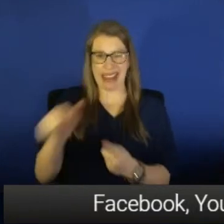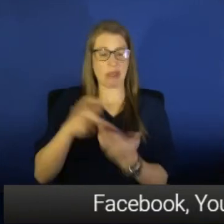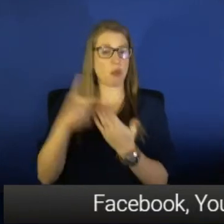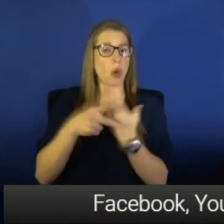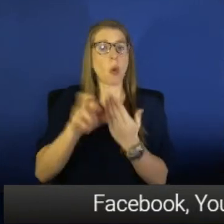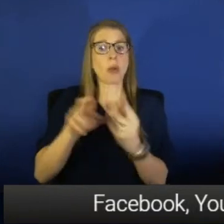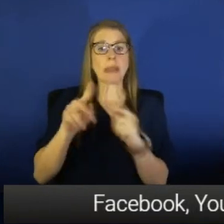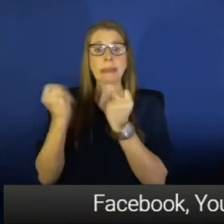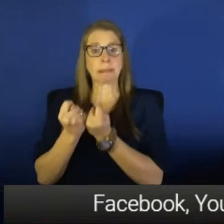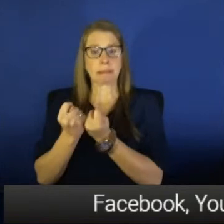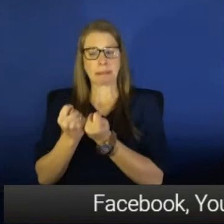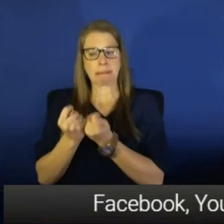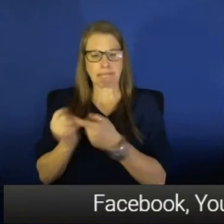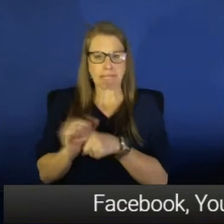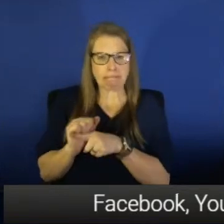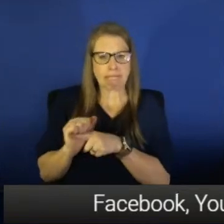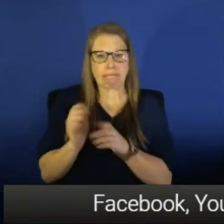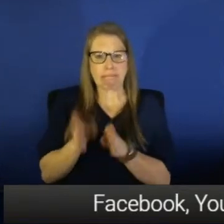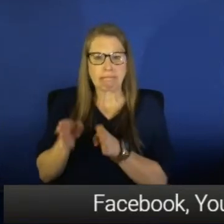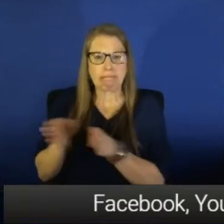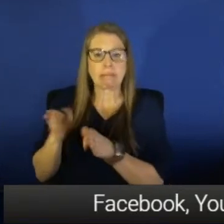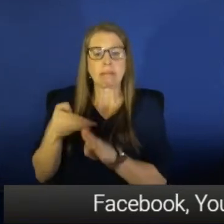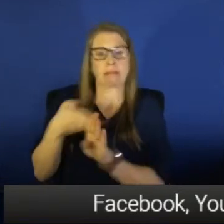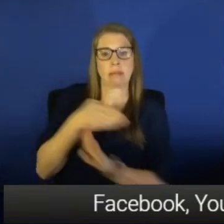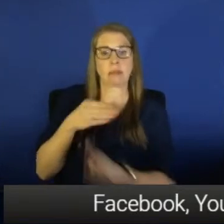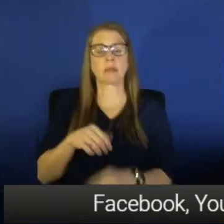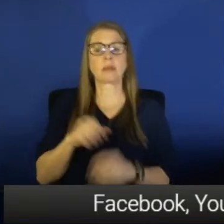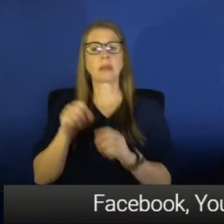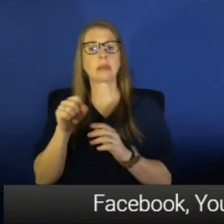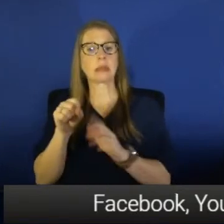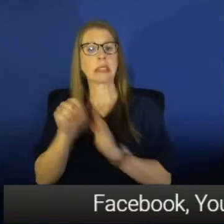And this year in particular with